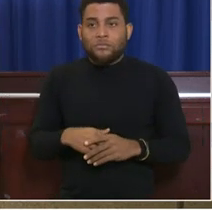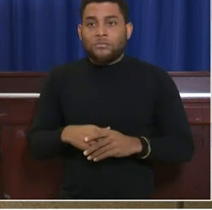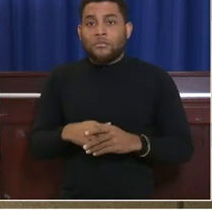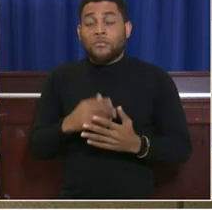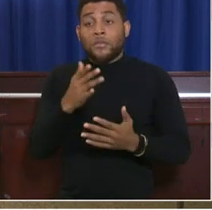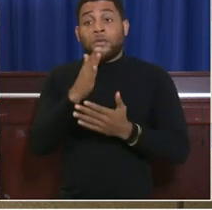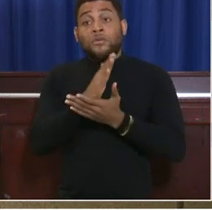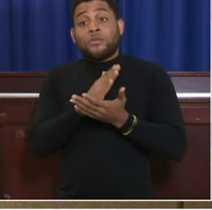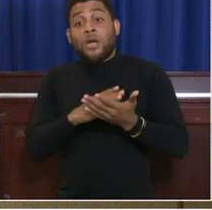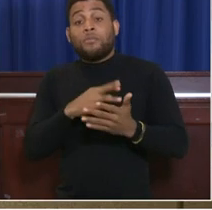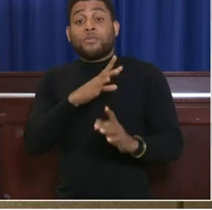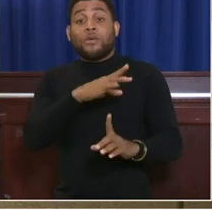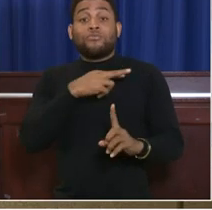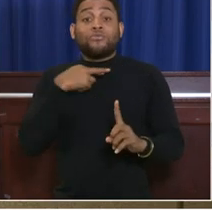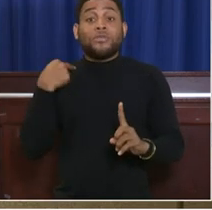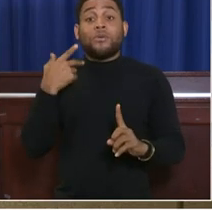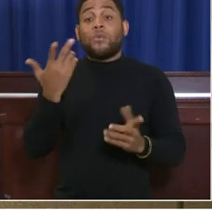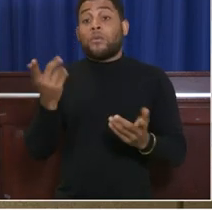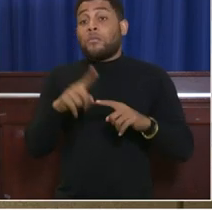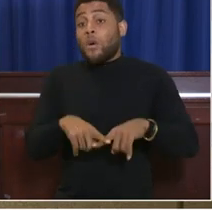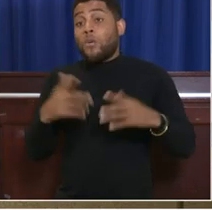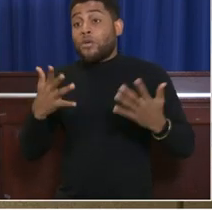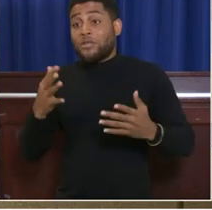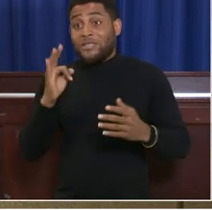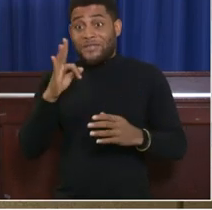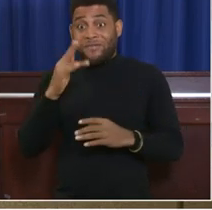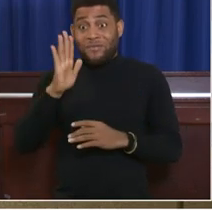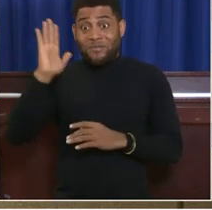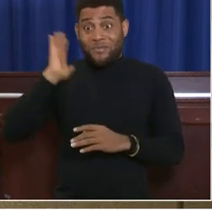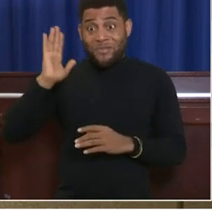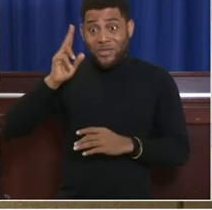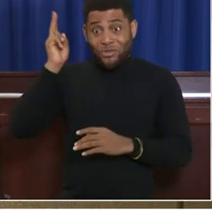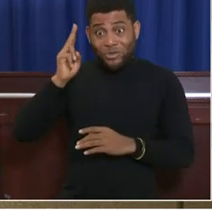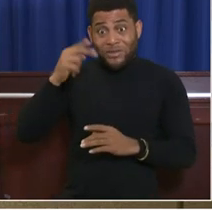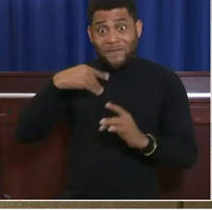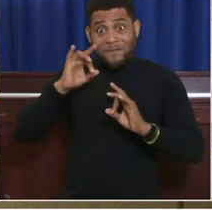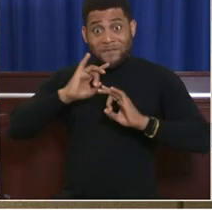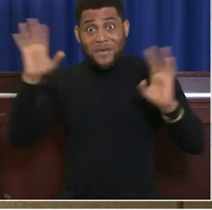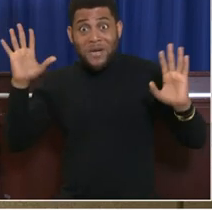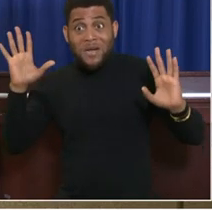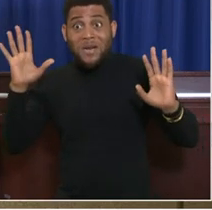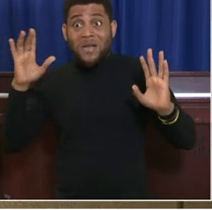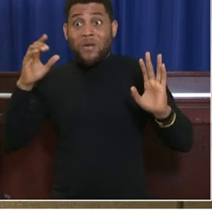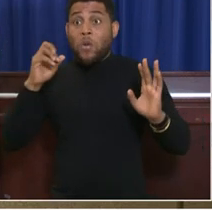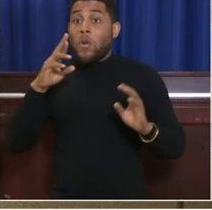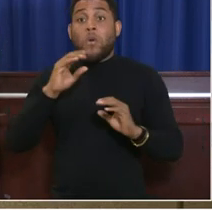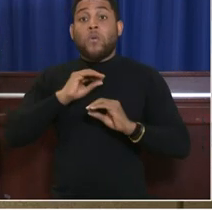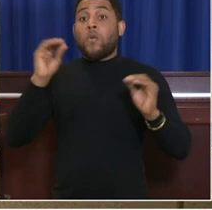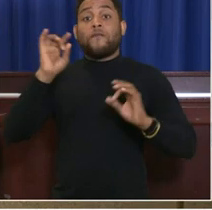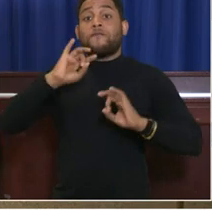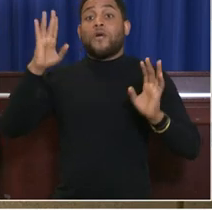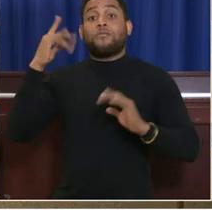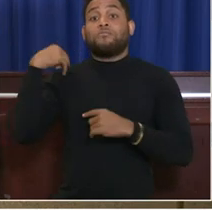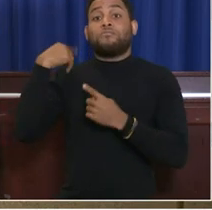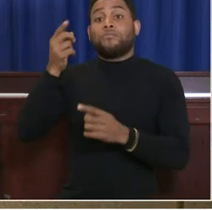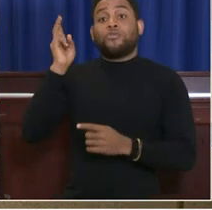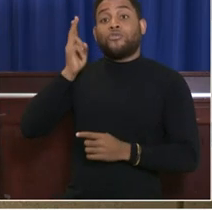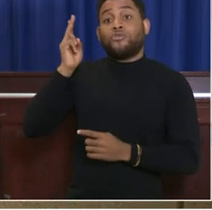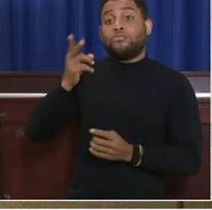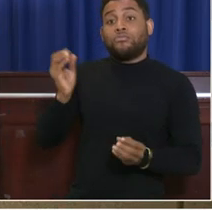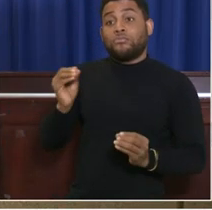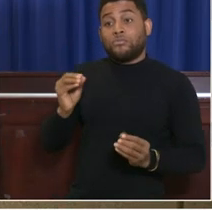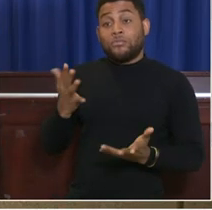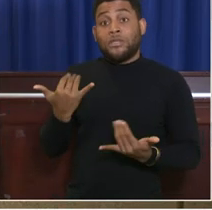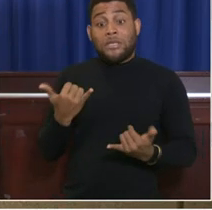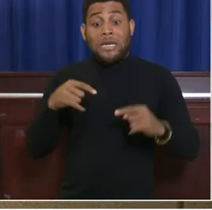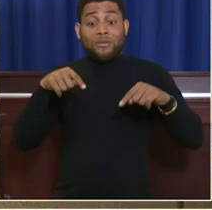of violence. Some of it goes to whether or not they're not a history of violence. In this instance, I will tell you that the individuals that